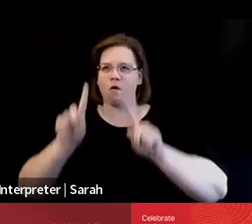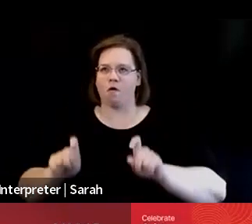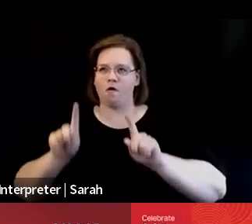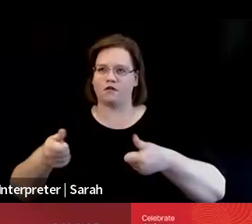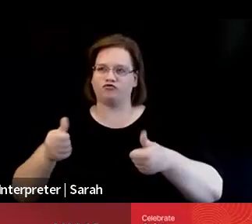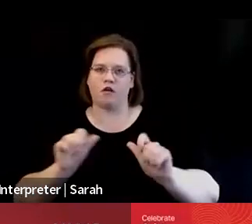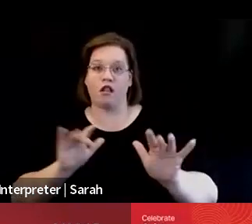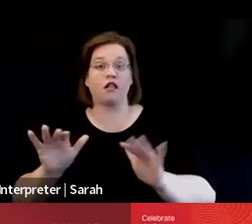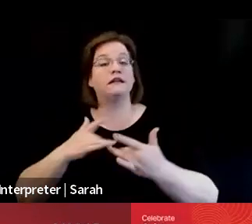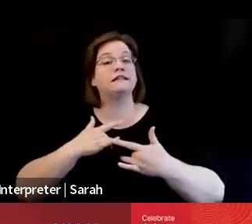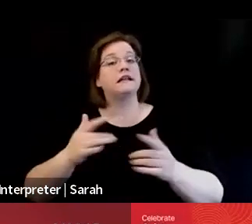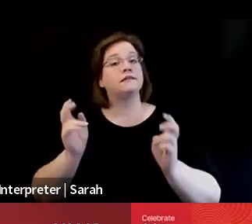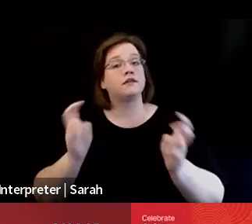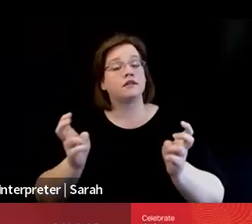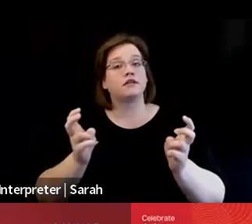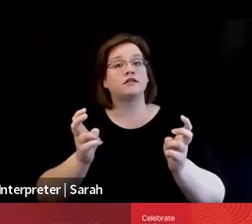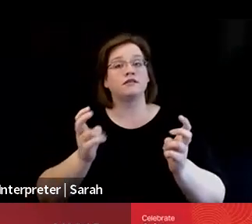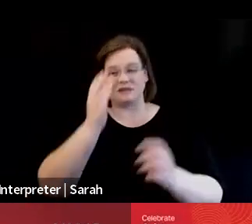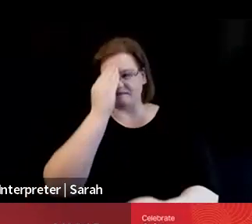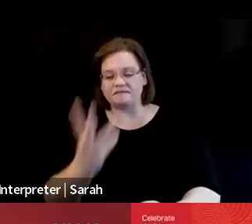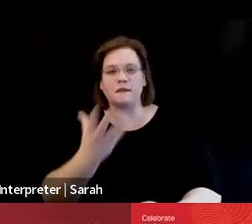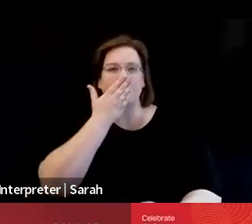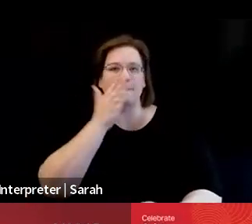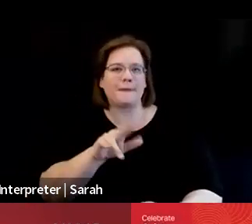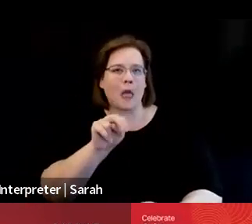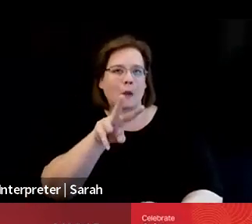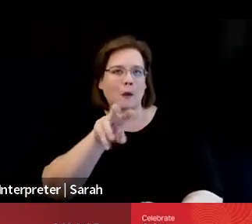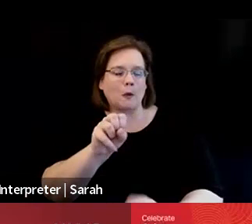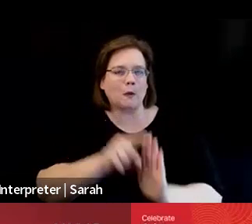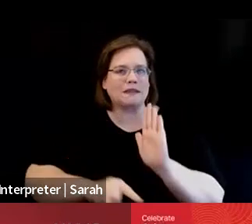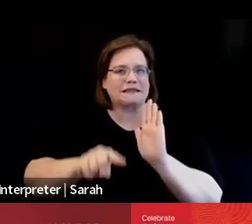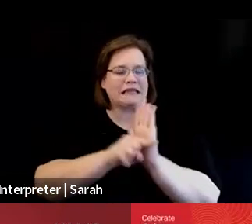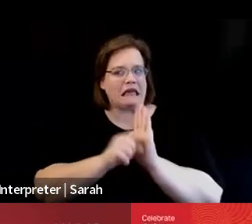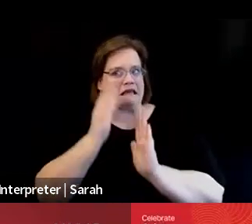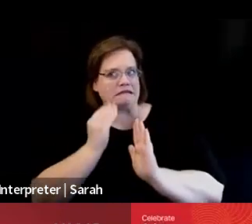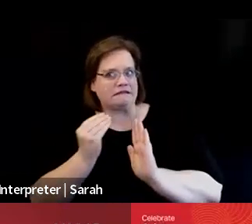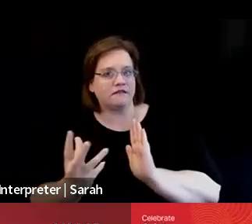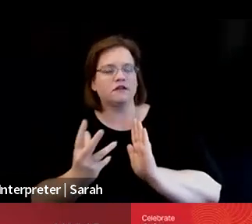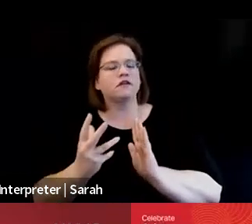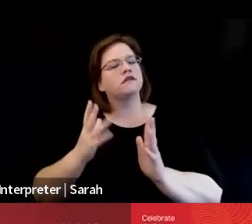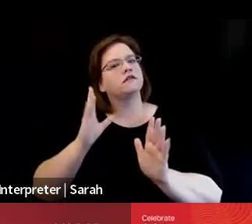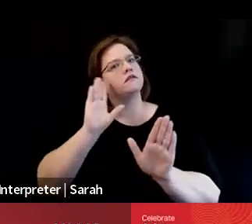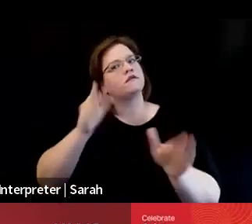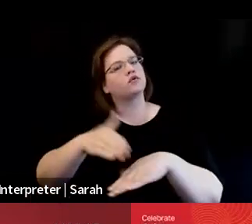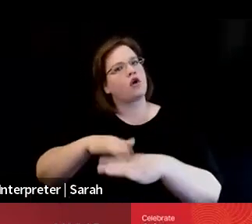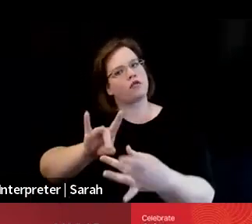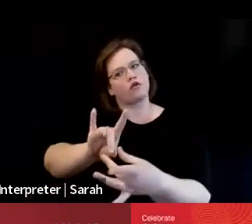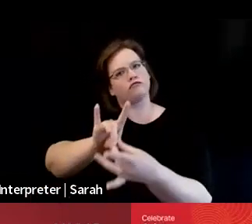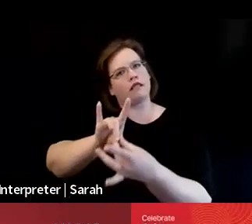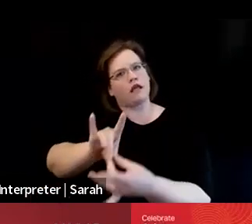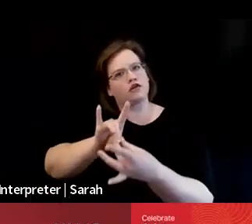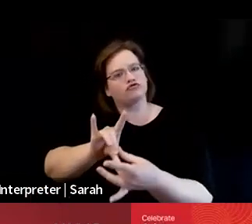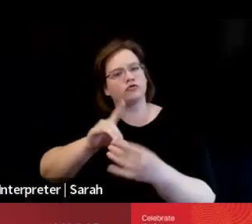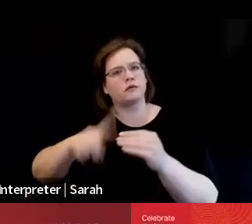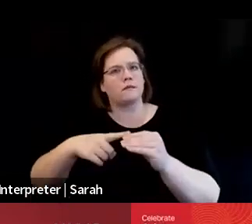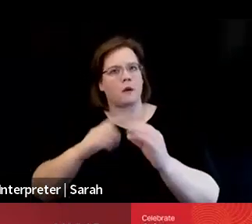be on topics like delivering bad news, or, and really to focus on the relational aspects of